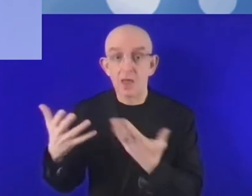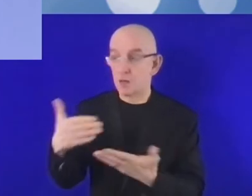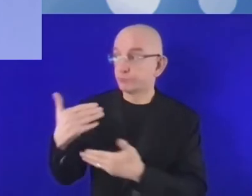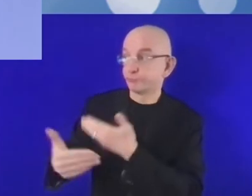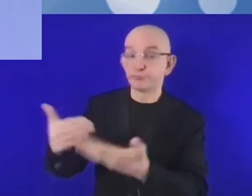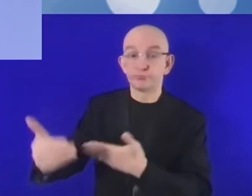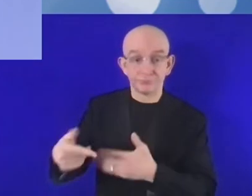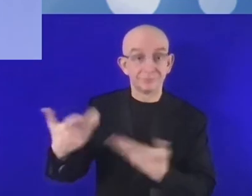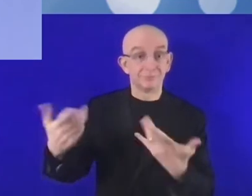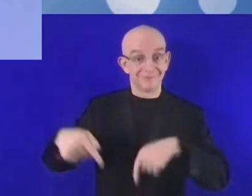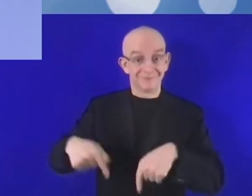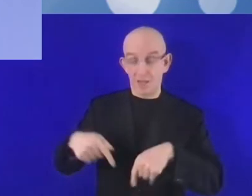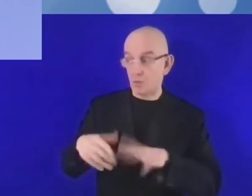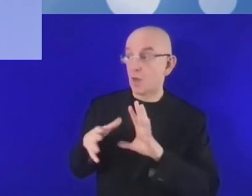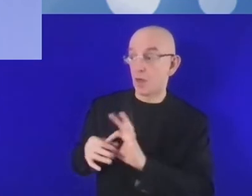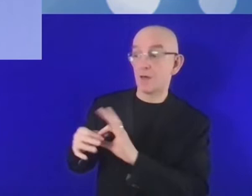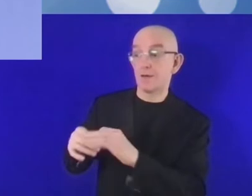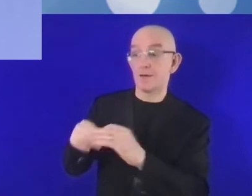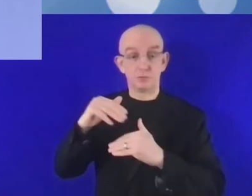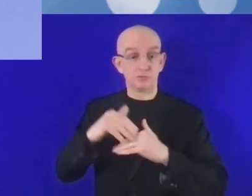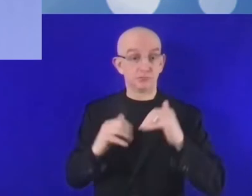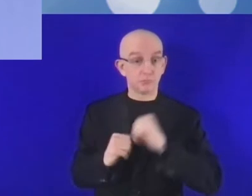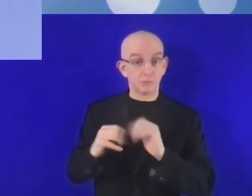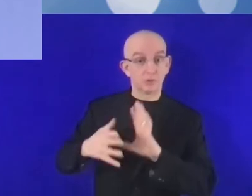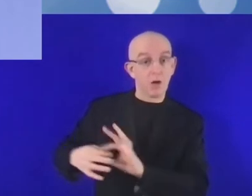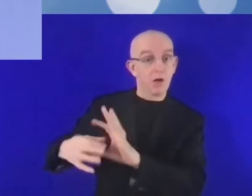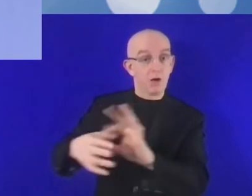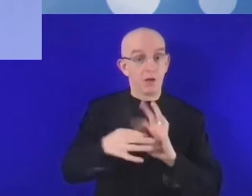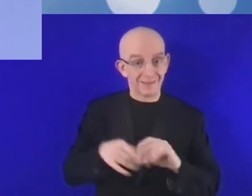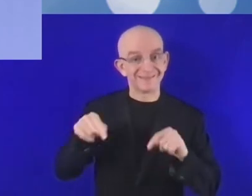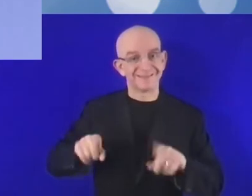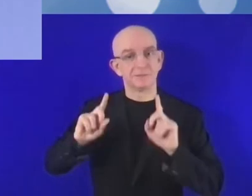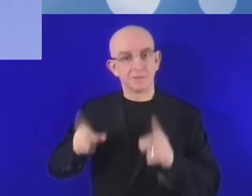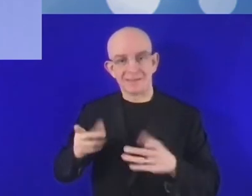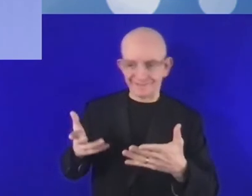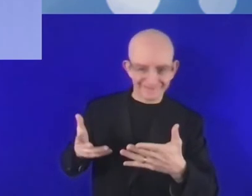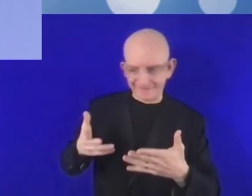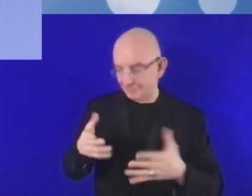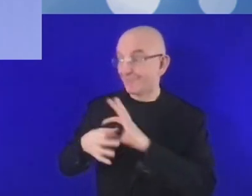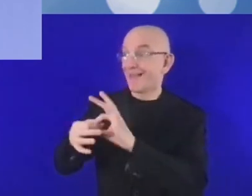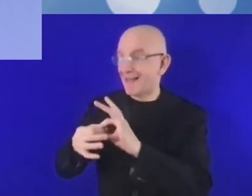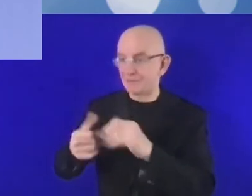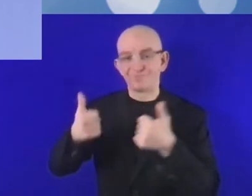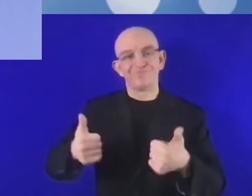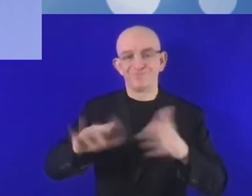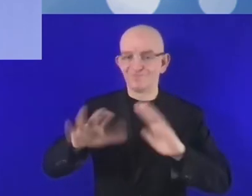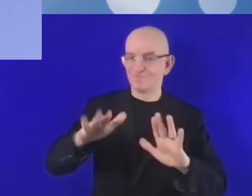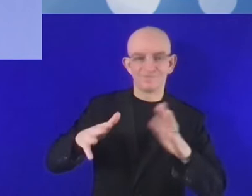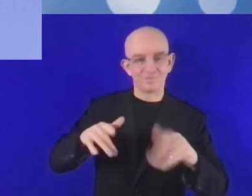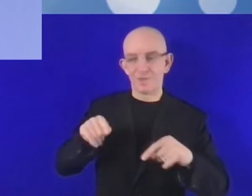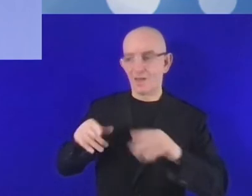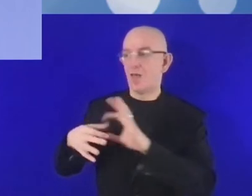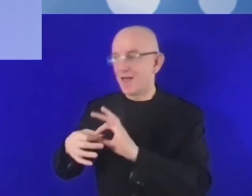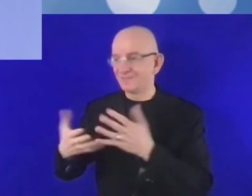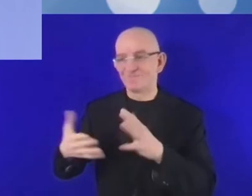profitable business locally as well as globally this is uh the challenge we are